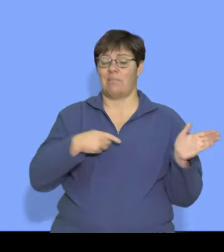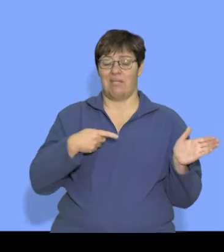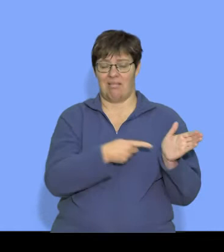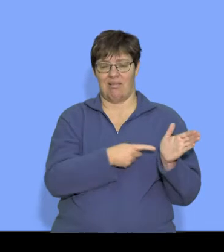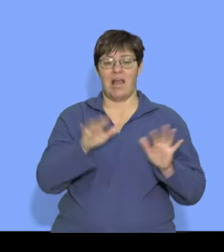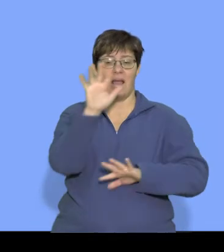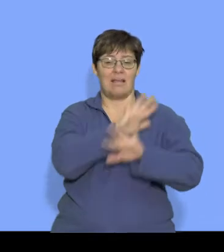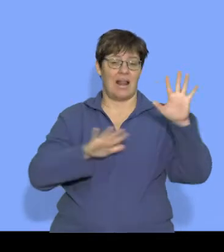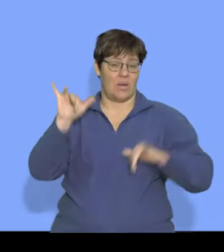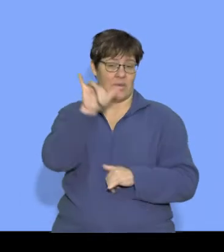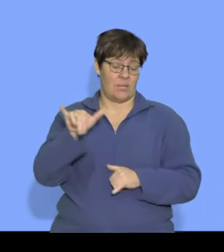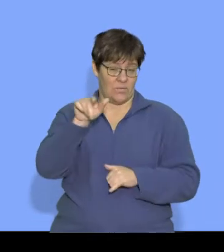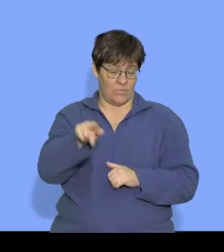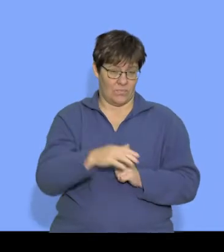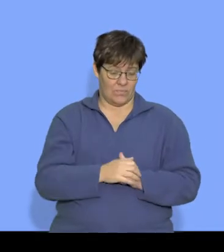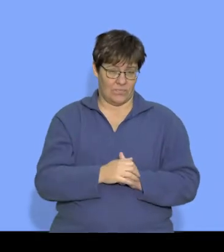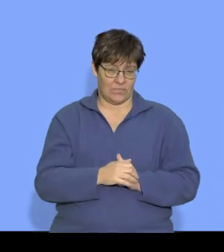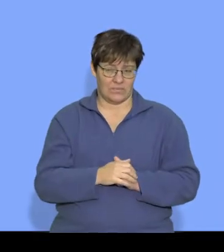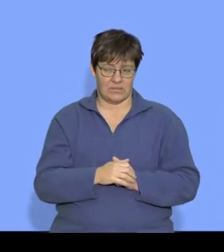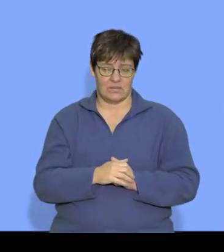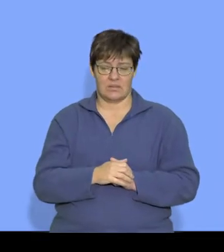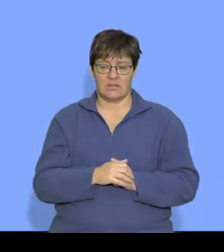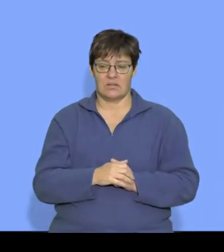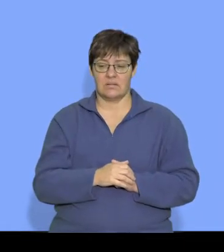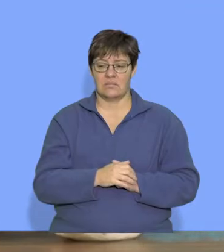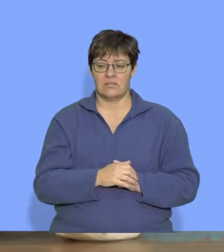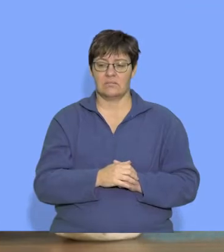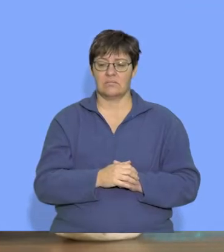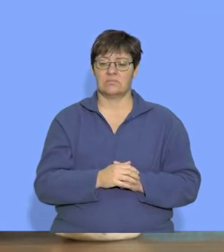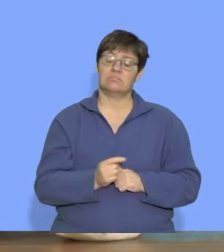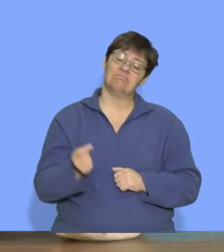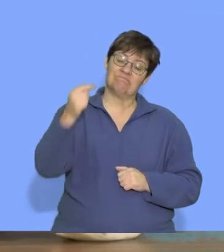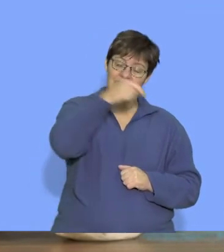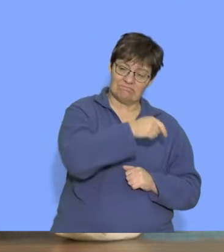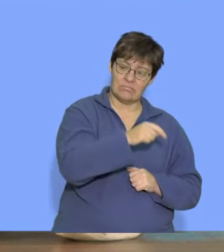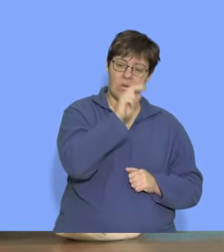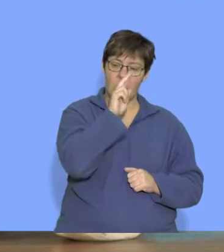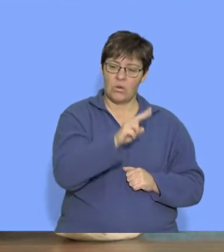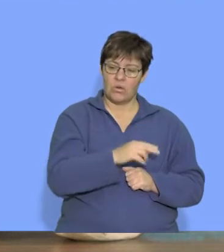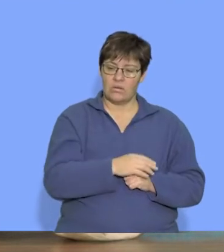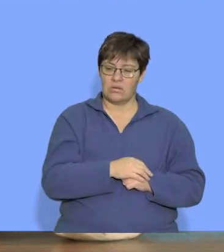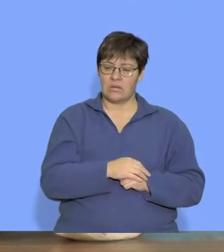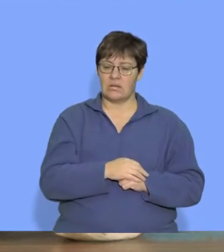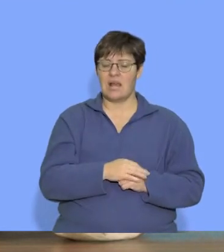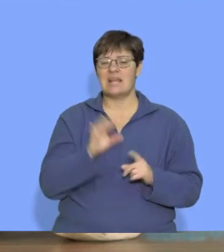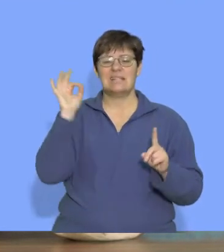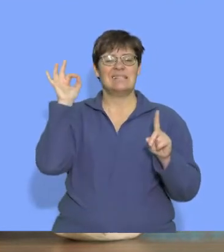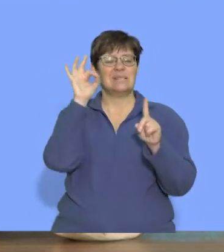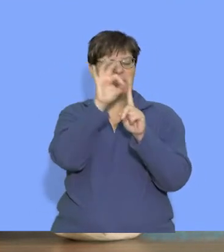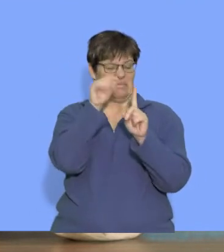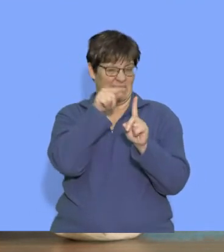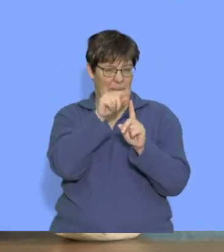colored that out in yellow. And so I'm going to draw back to the incisors when we look at this specific